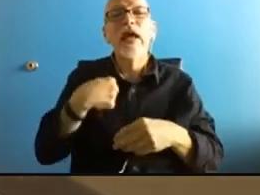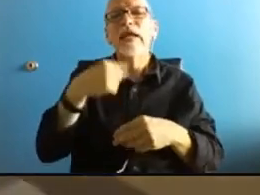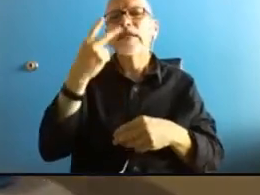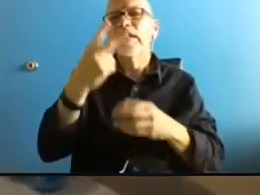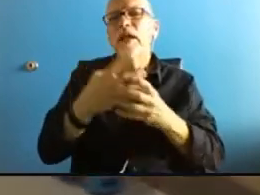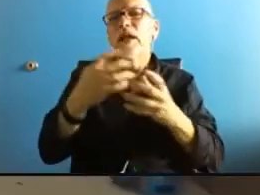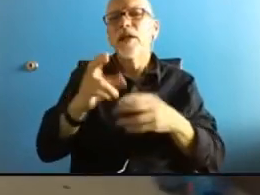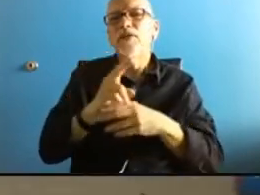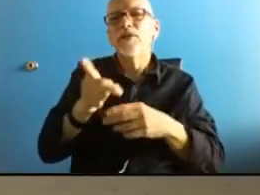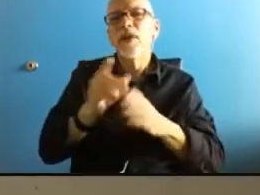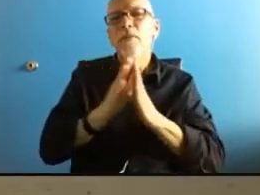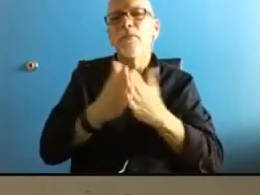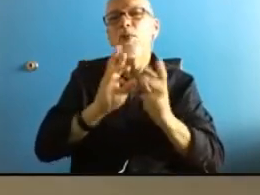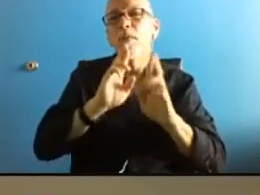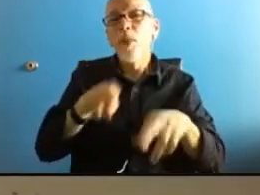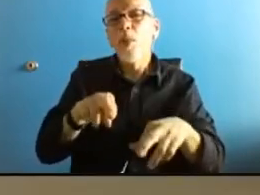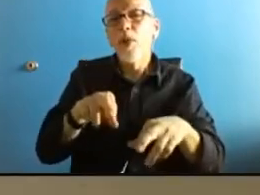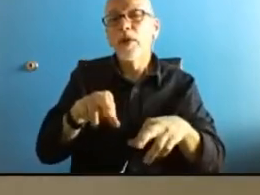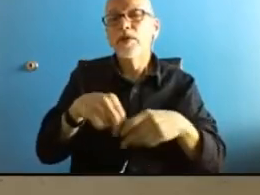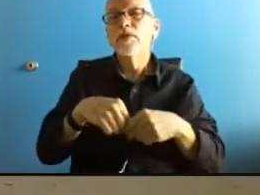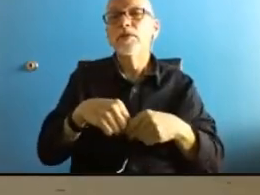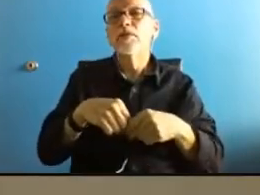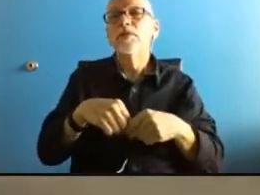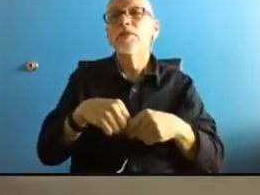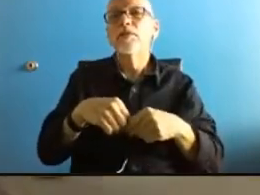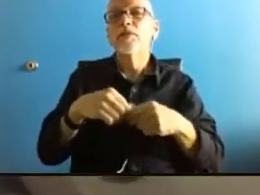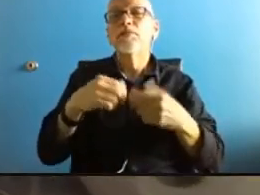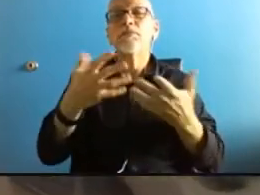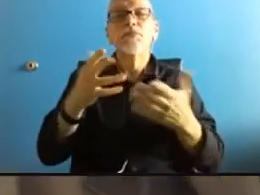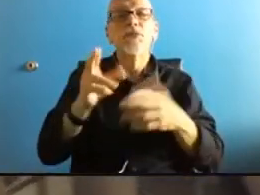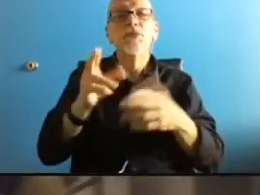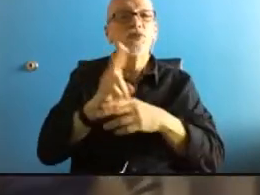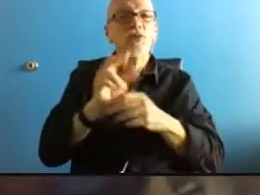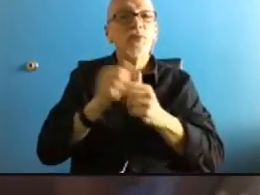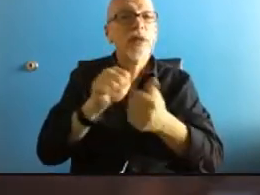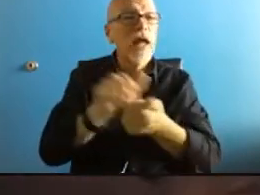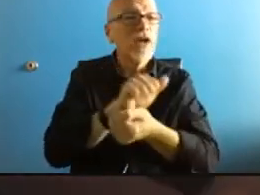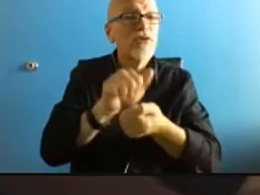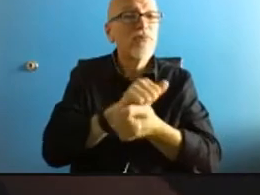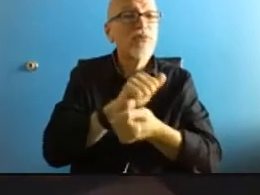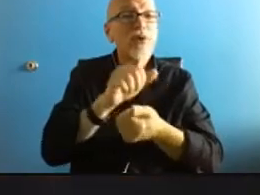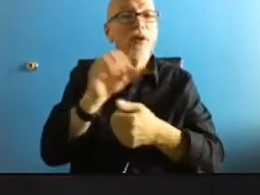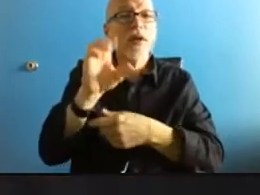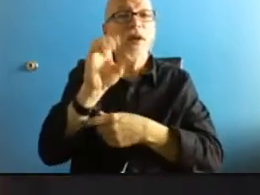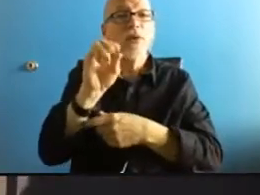book reports, using it with algebra and coordinates.